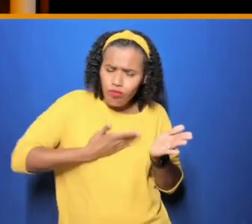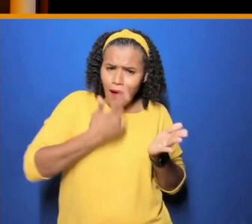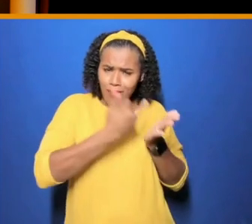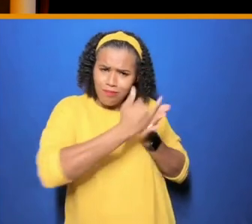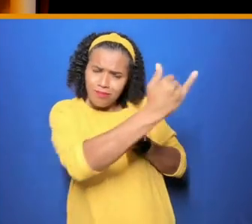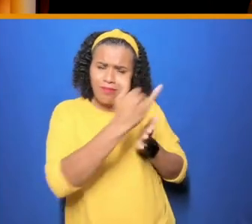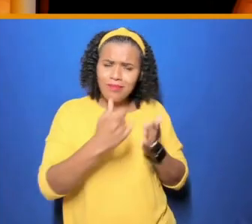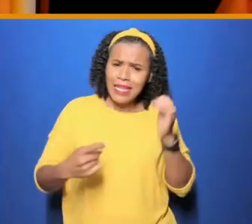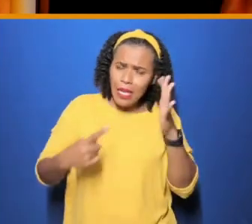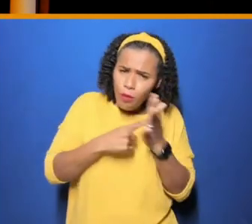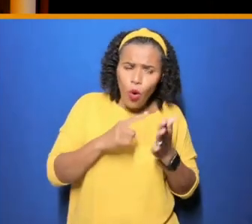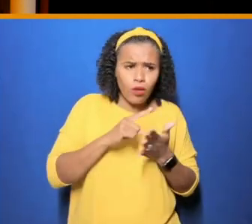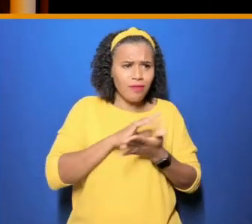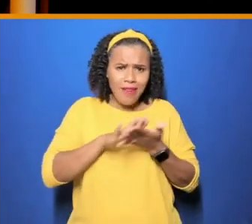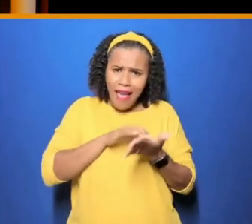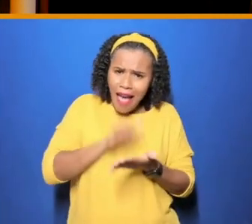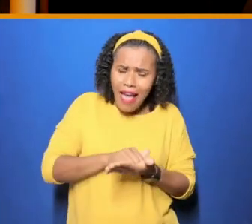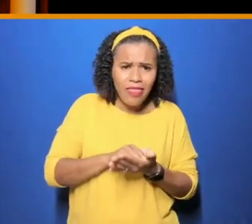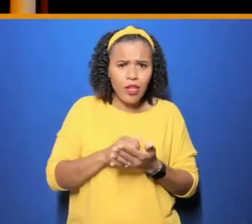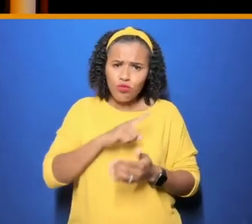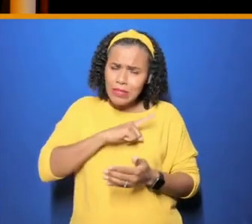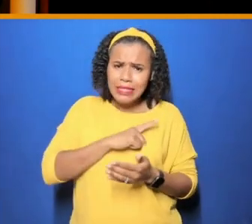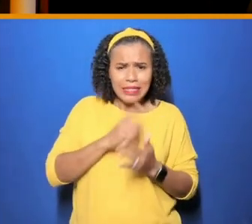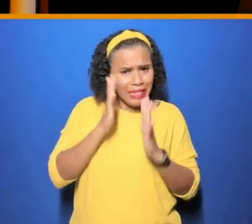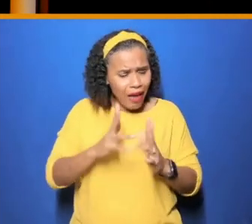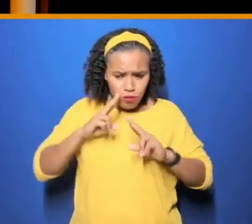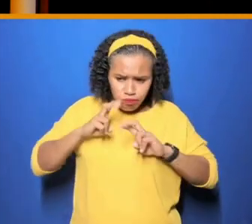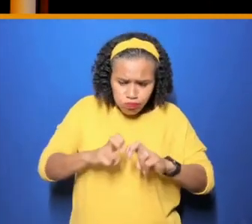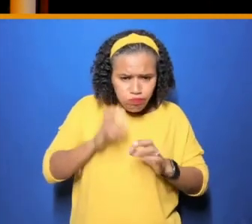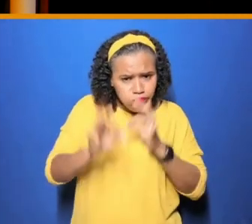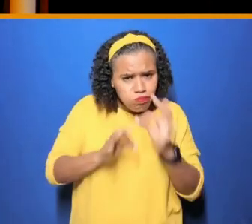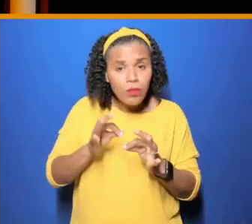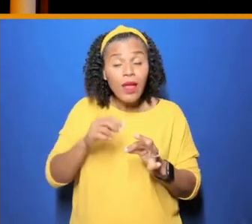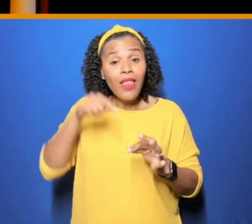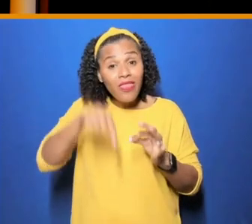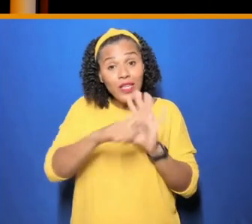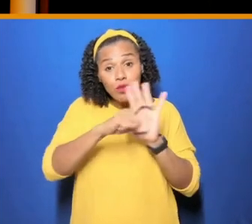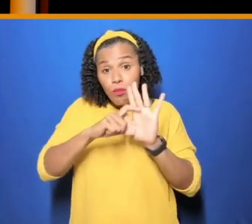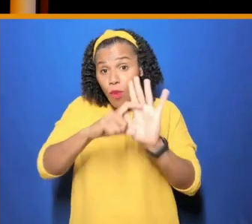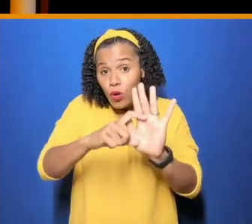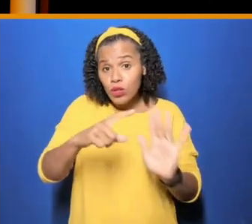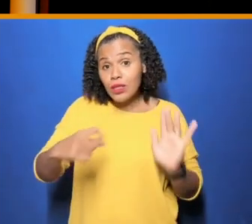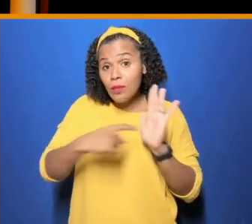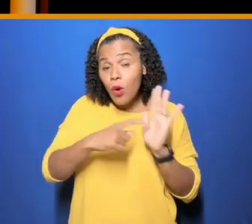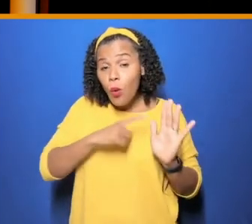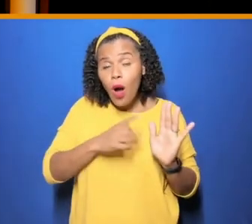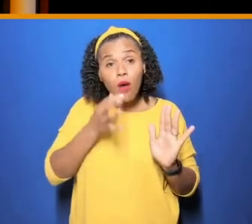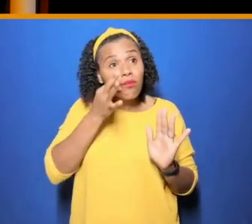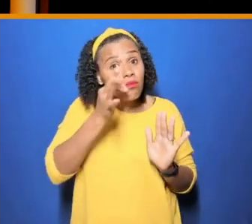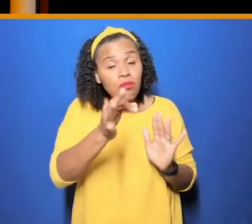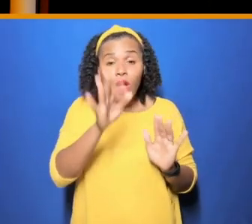And politically, the reason why this amendment is important and why the whole motion is important is because I want us to appeal to the country. I want us to